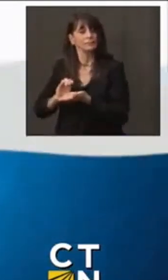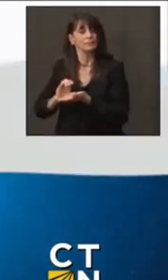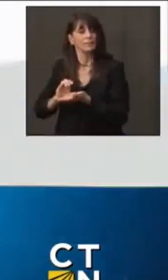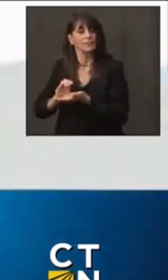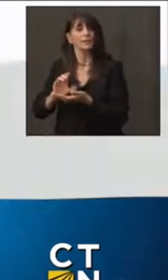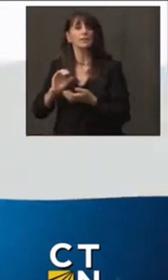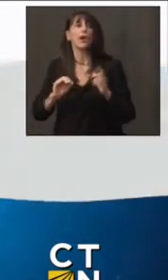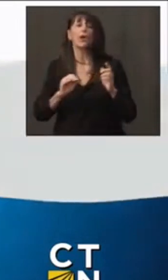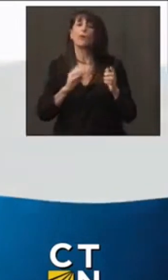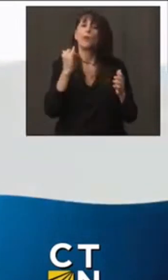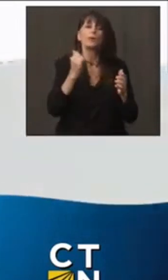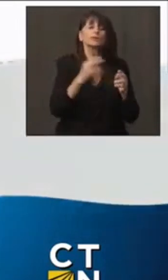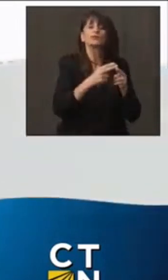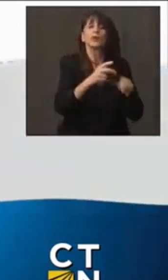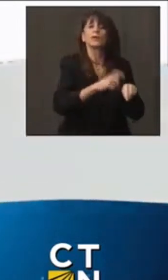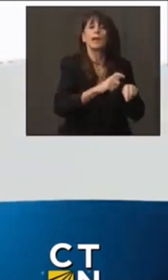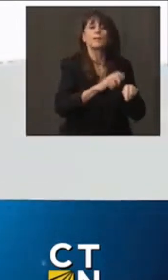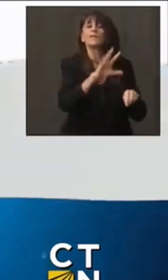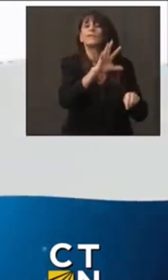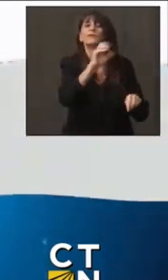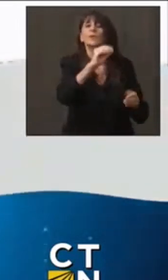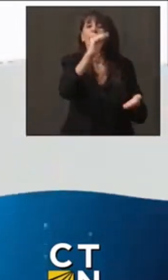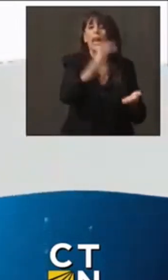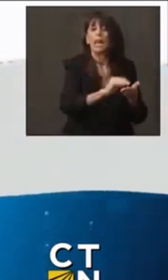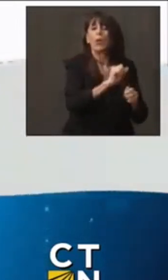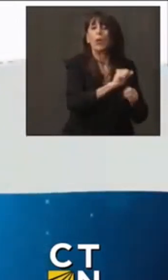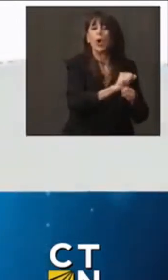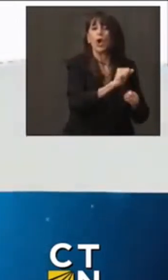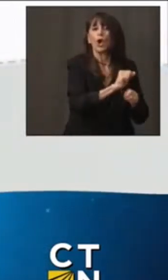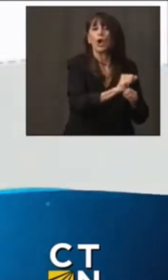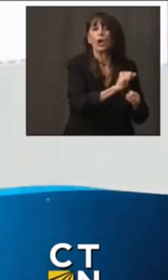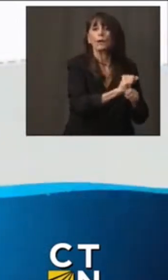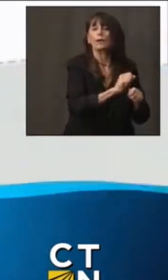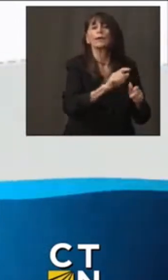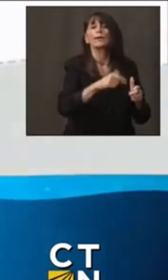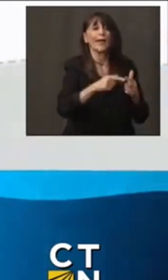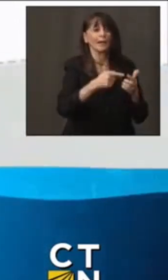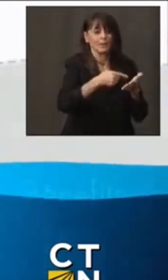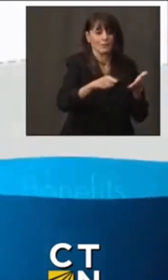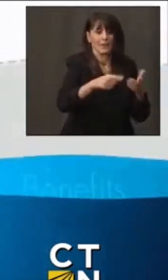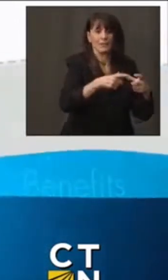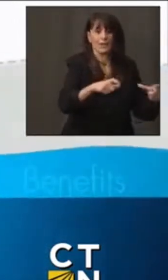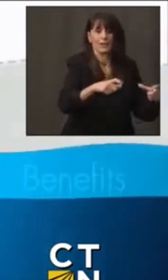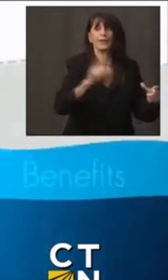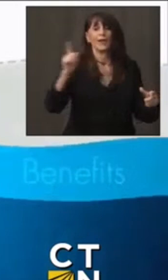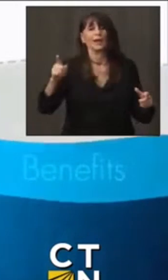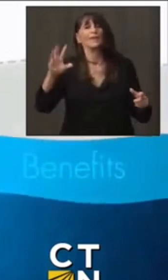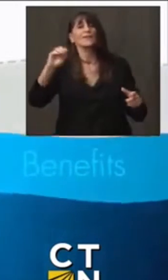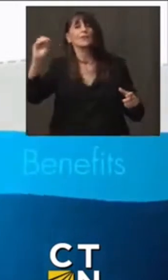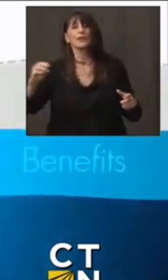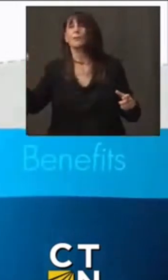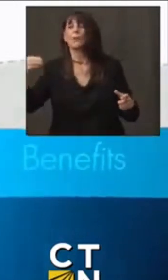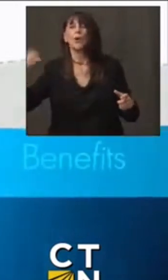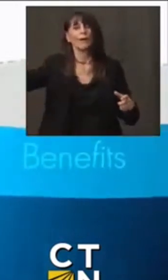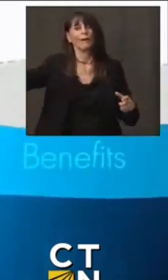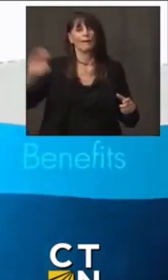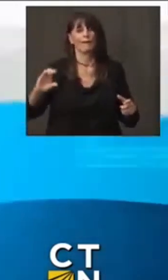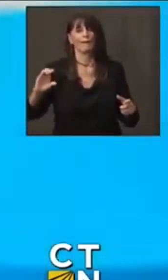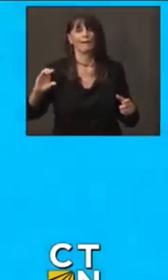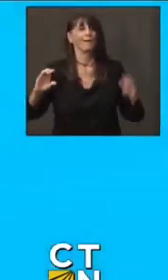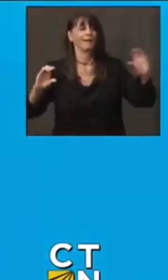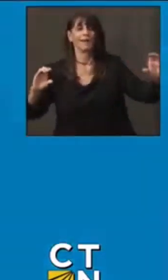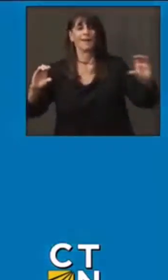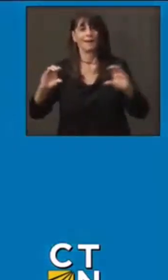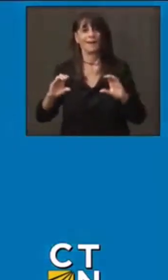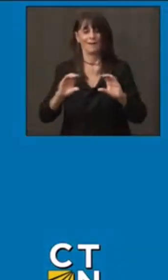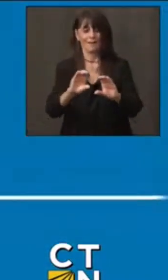cut temporarily by 50%. In addition to a partial paycheck, the worker will get 50% of his or her regular weekly